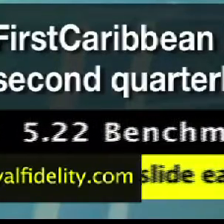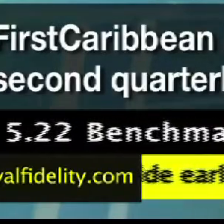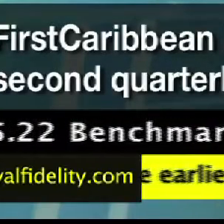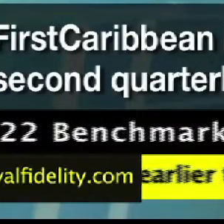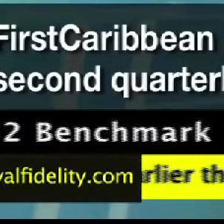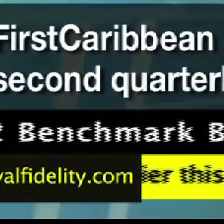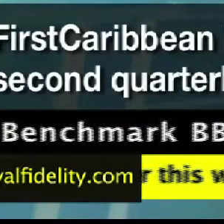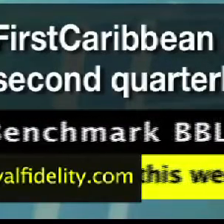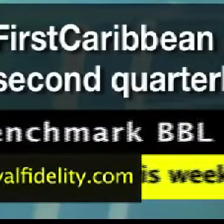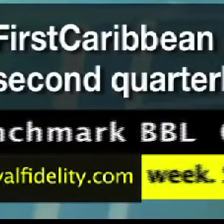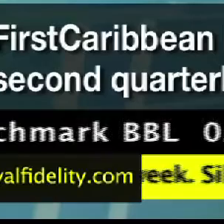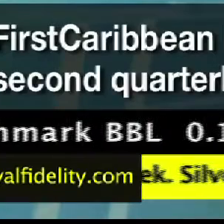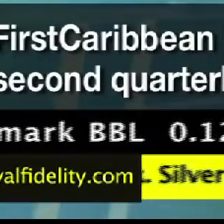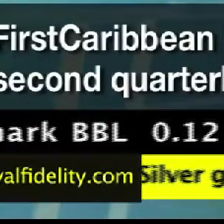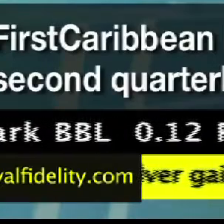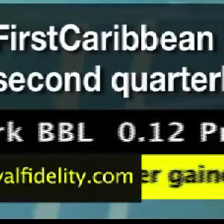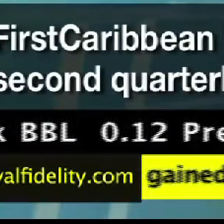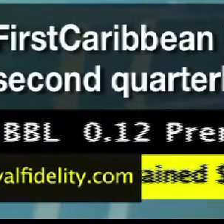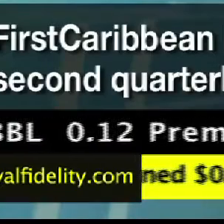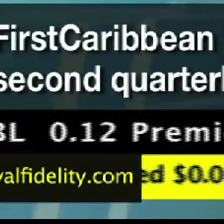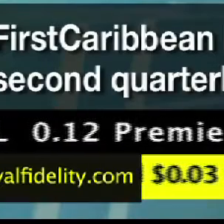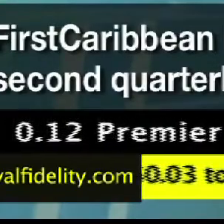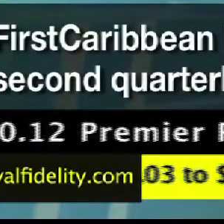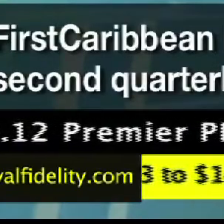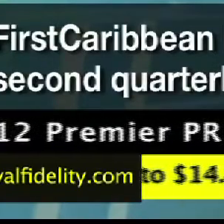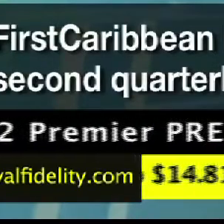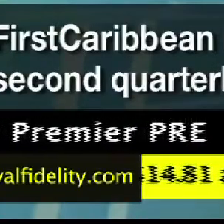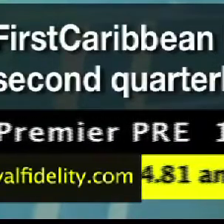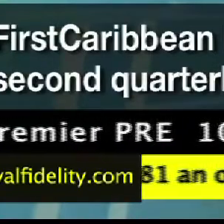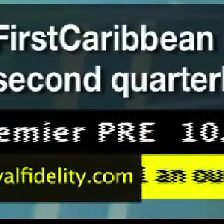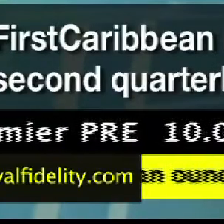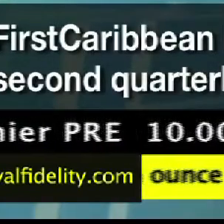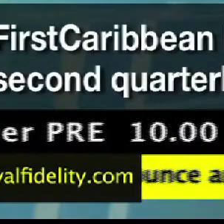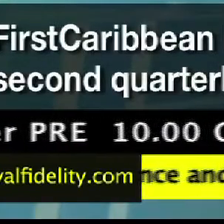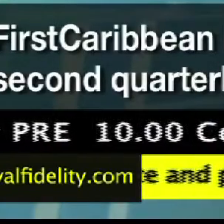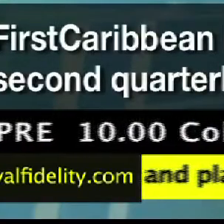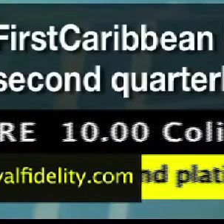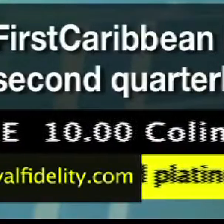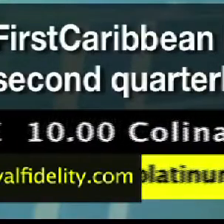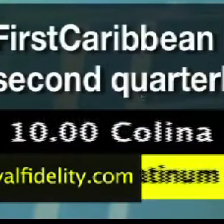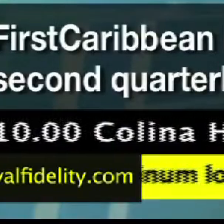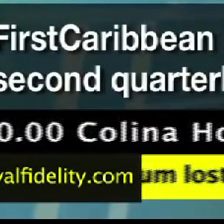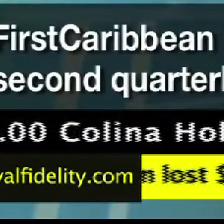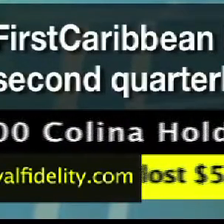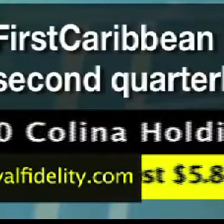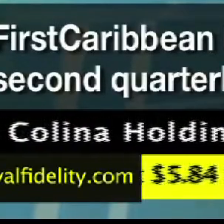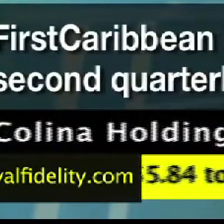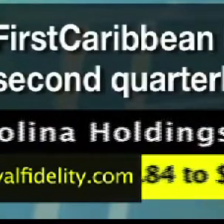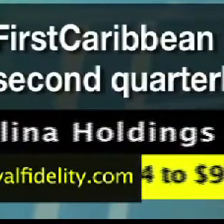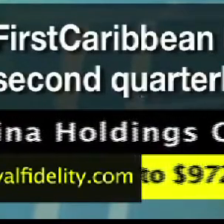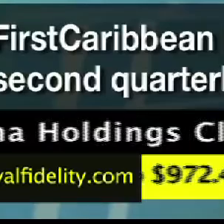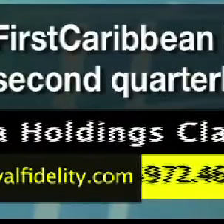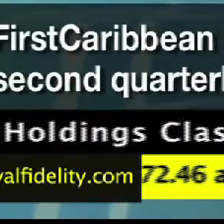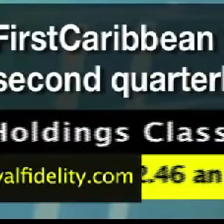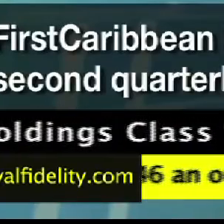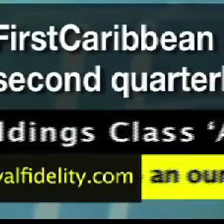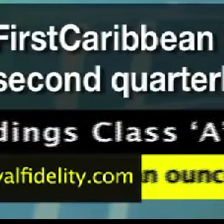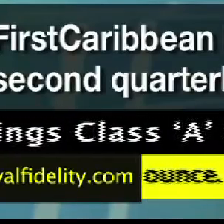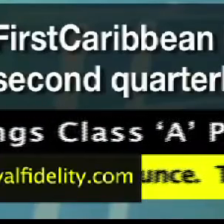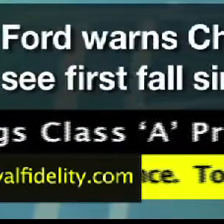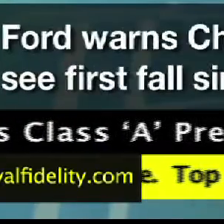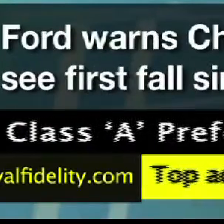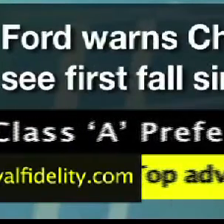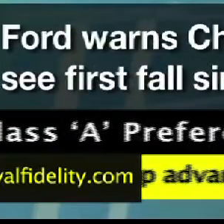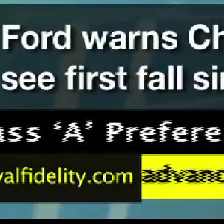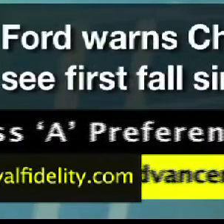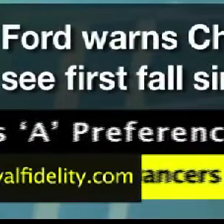low credit demand with historically low deposit rates, which are substantially lower than other listed banks. And